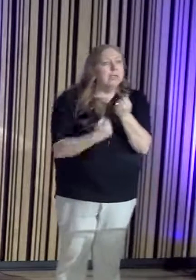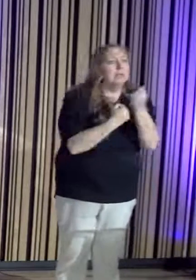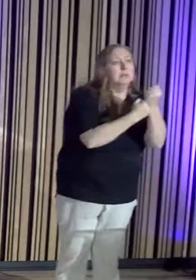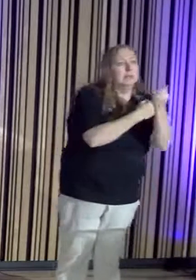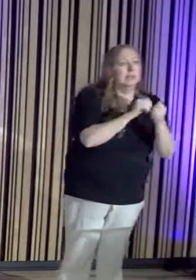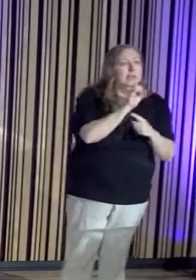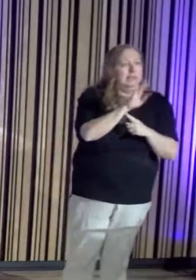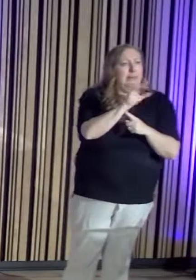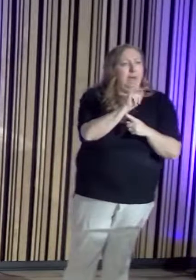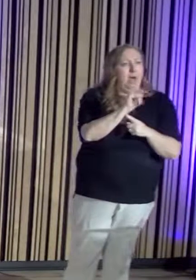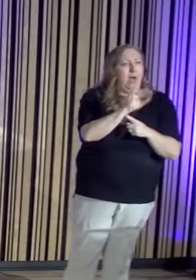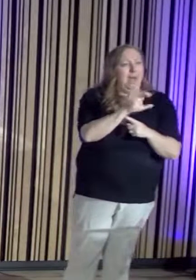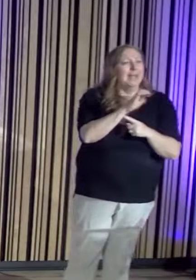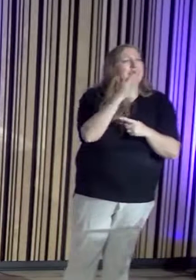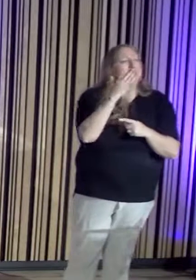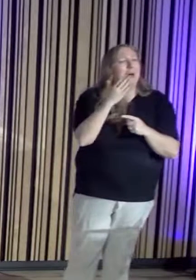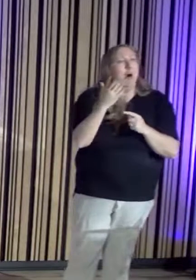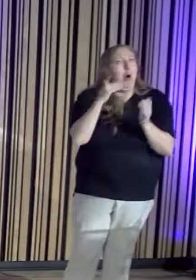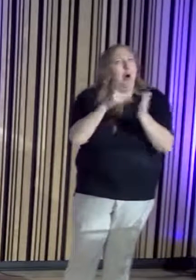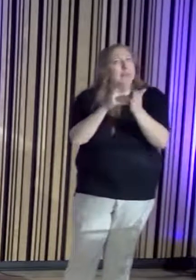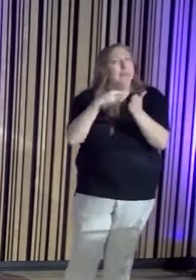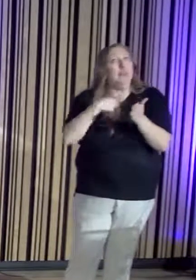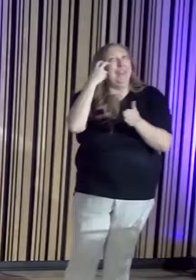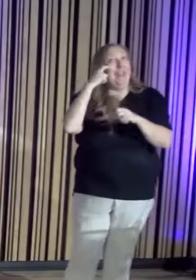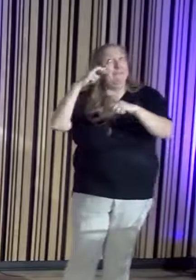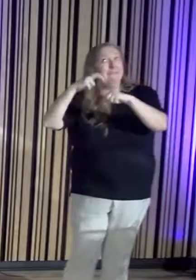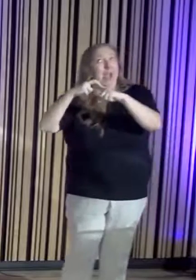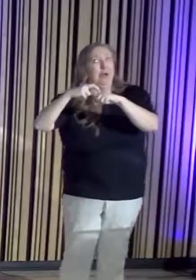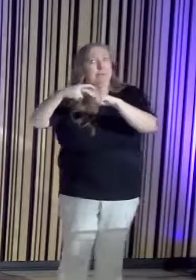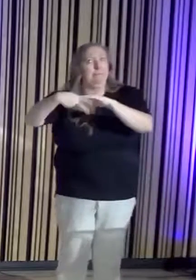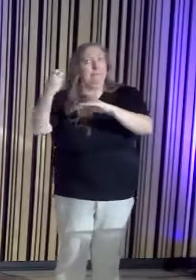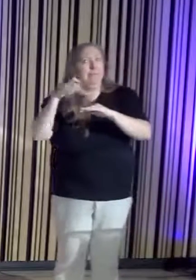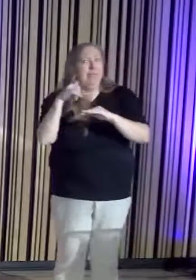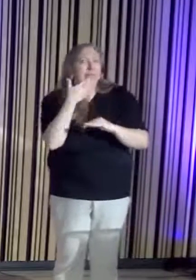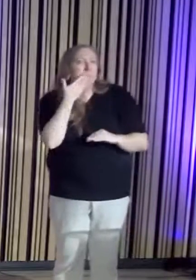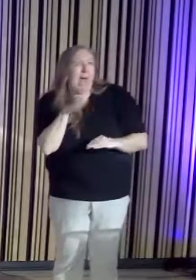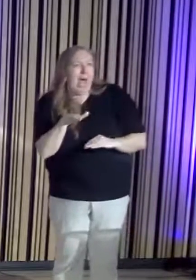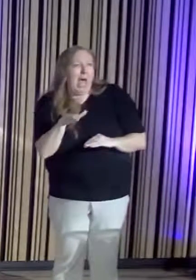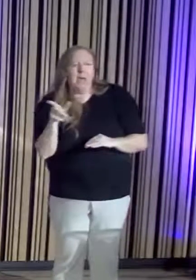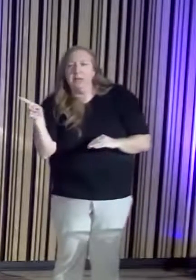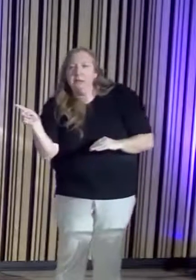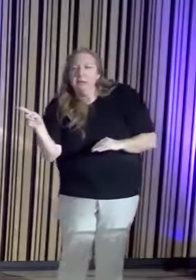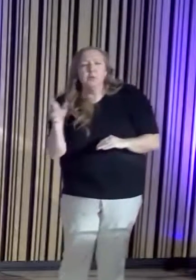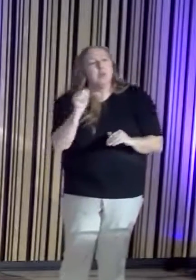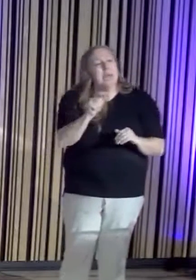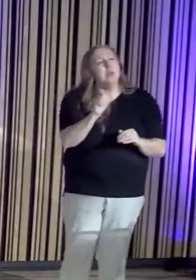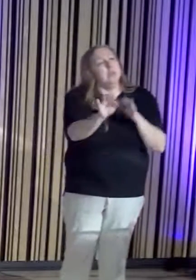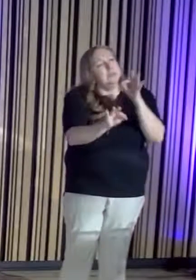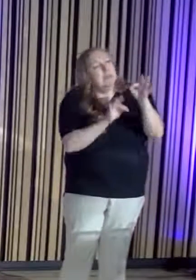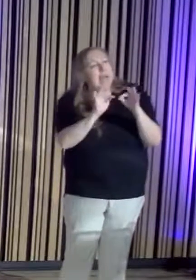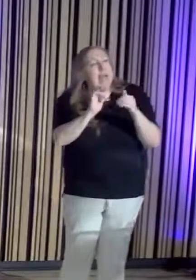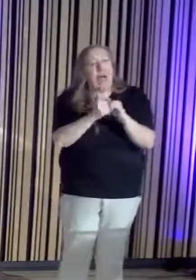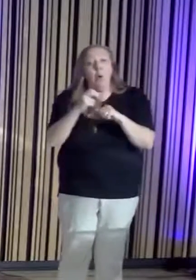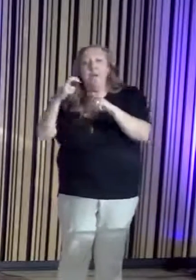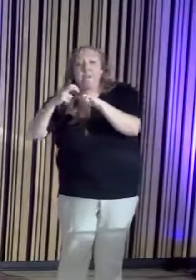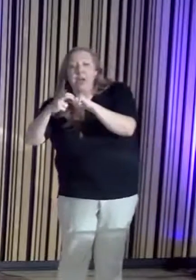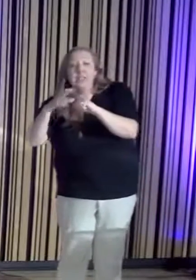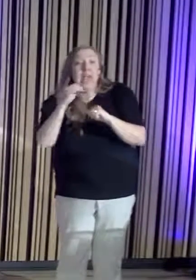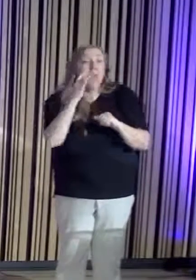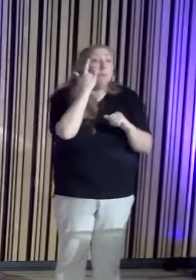you get a virus, it can be bad. So can you say a little bit more about how the virus and the microbes bring a